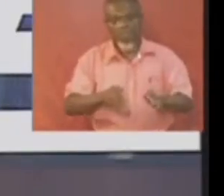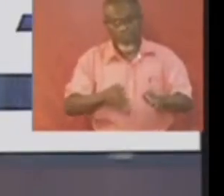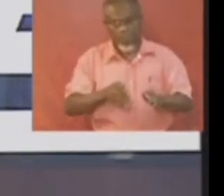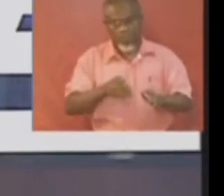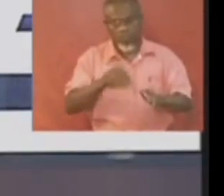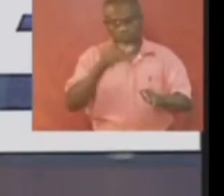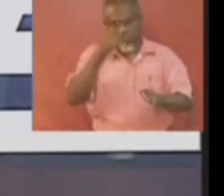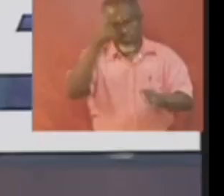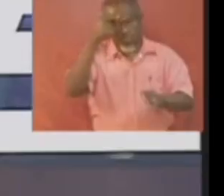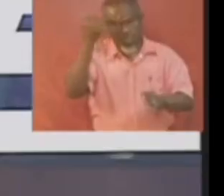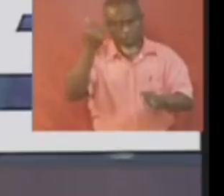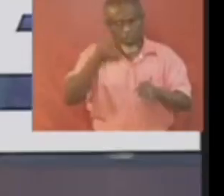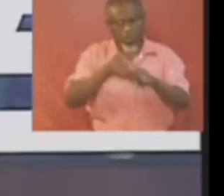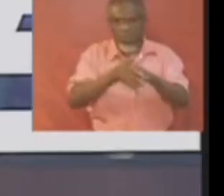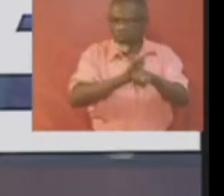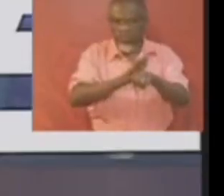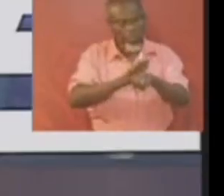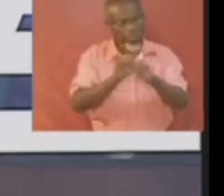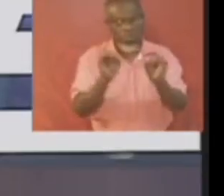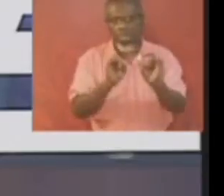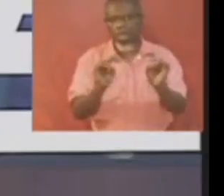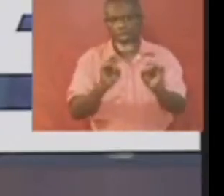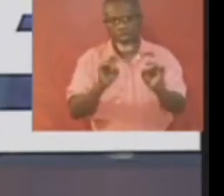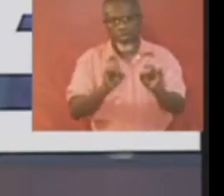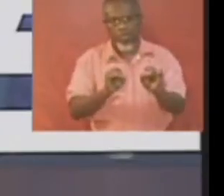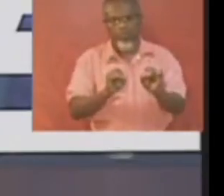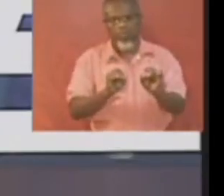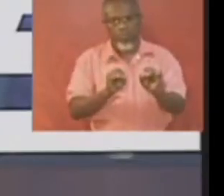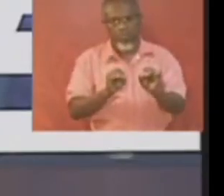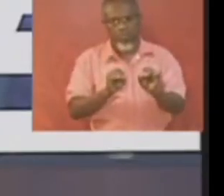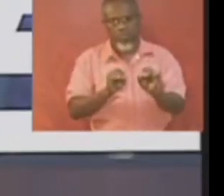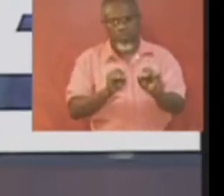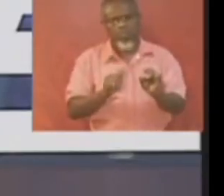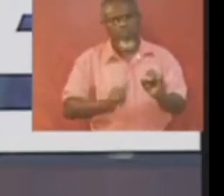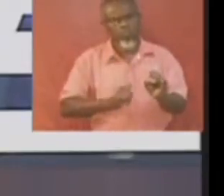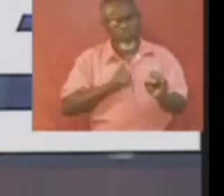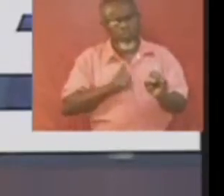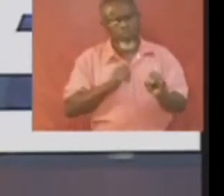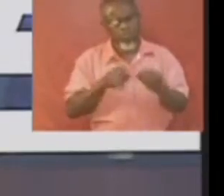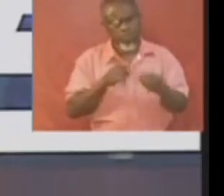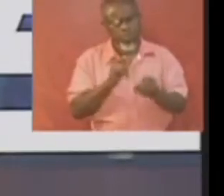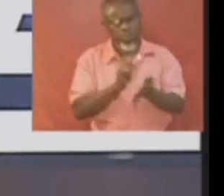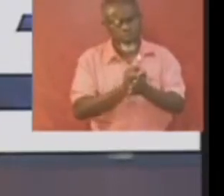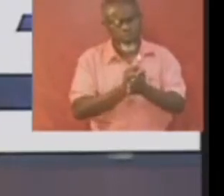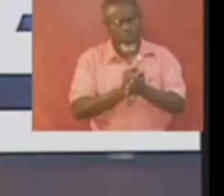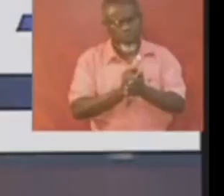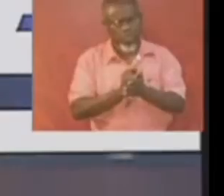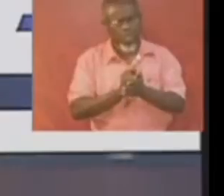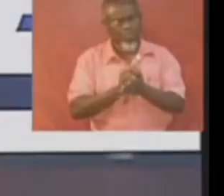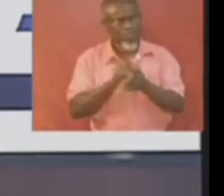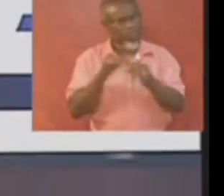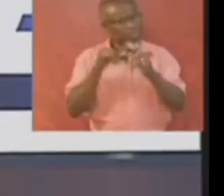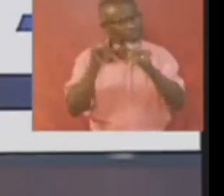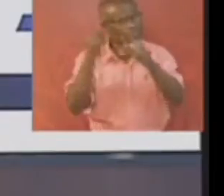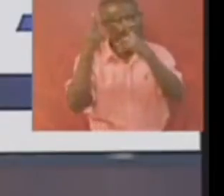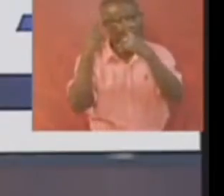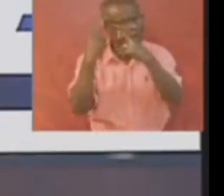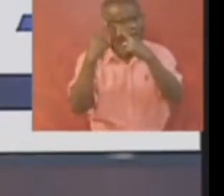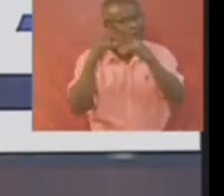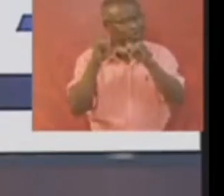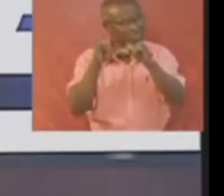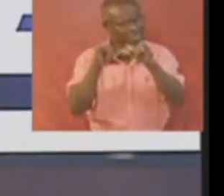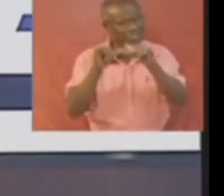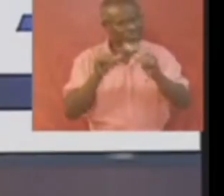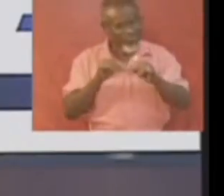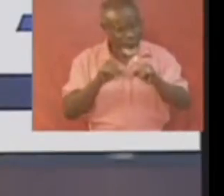COVID-19 so far. We should be proud of this achievement, and of course we hope that we can continue this